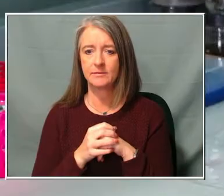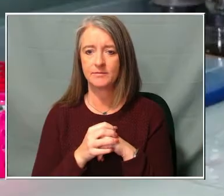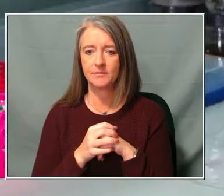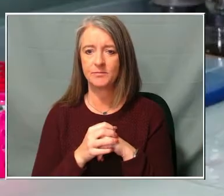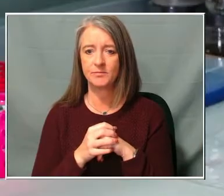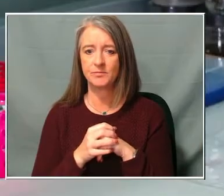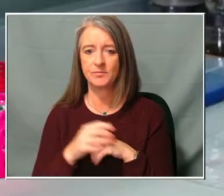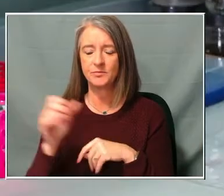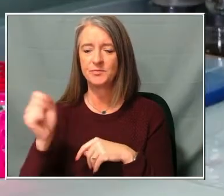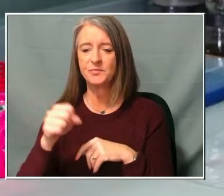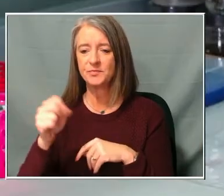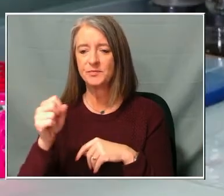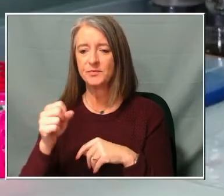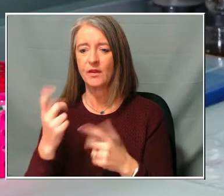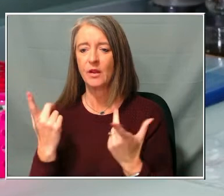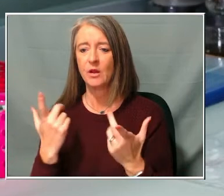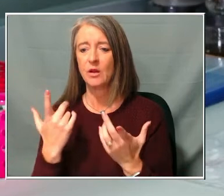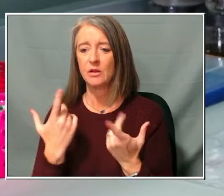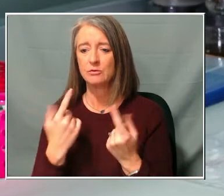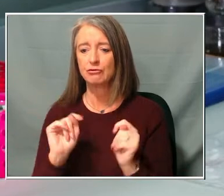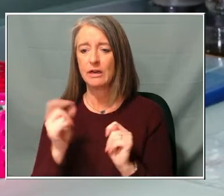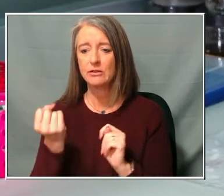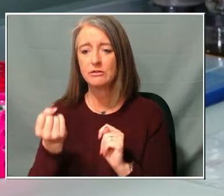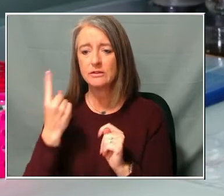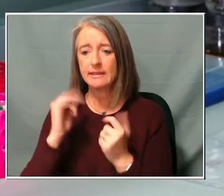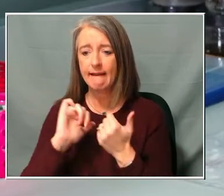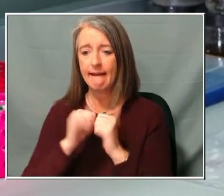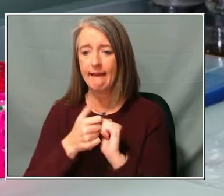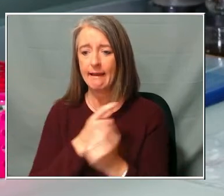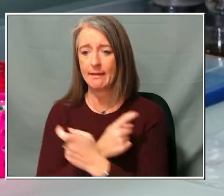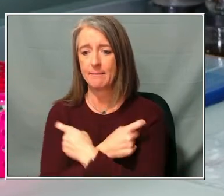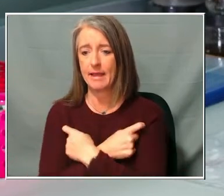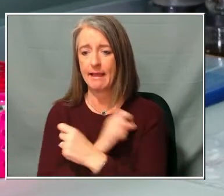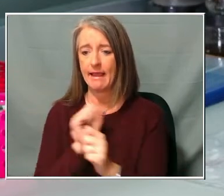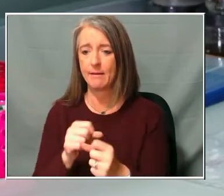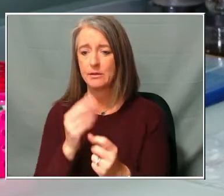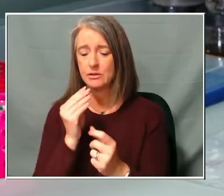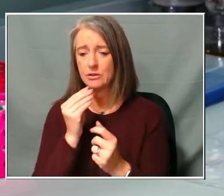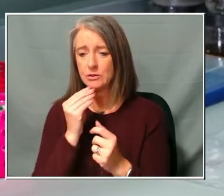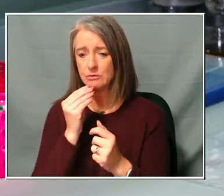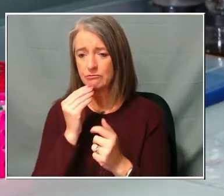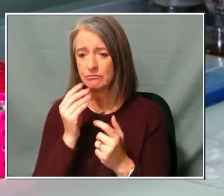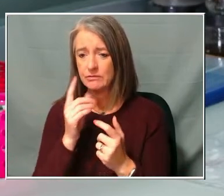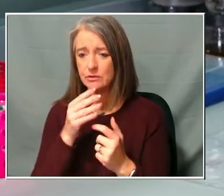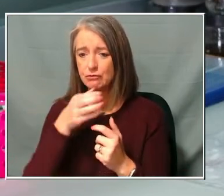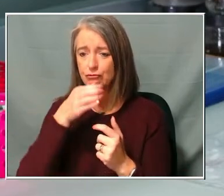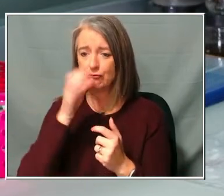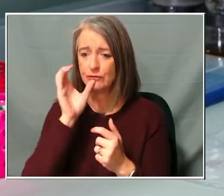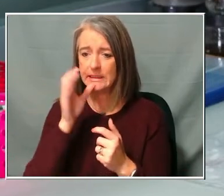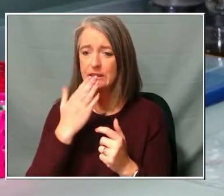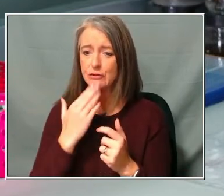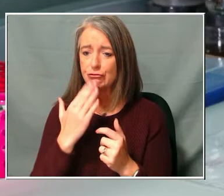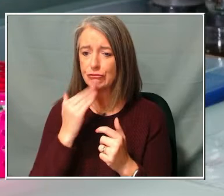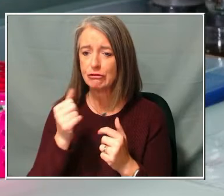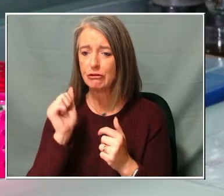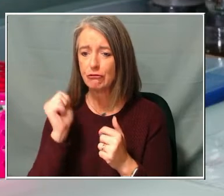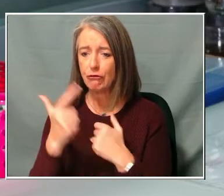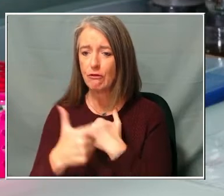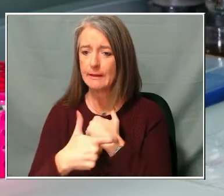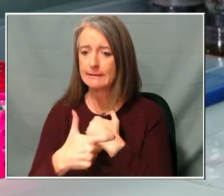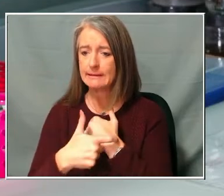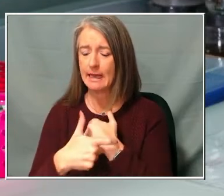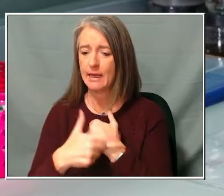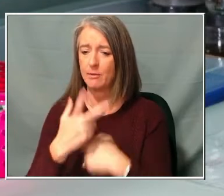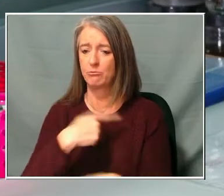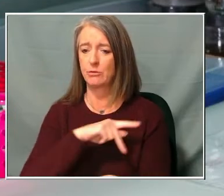Yeah, so what I'm trying to understand is how these bats are able to thrive on just drinking sugar all the time. Because personally, I